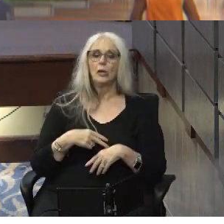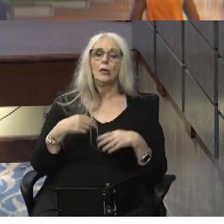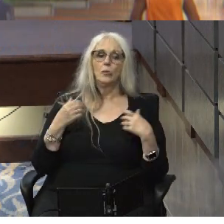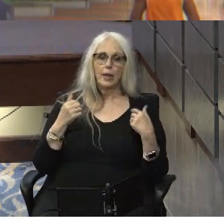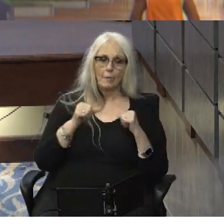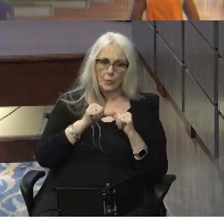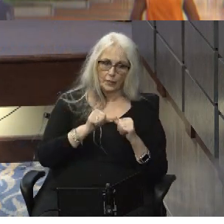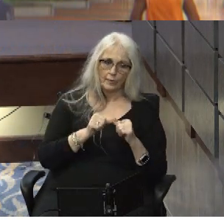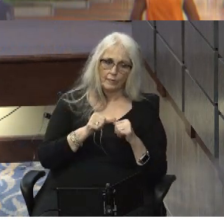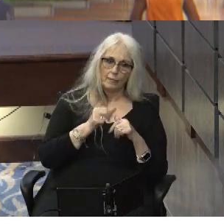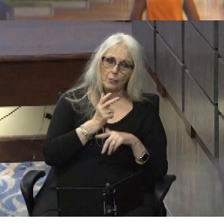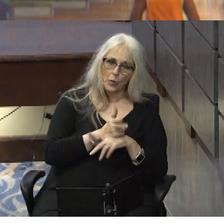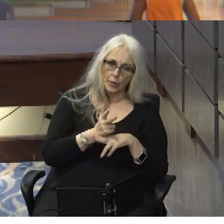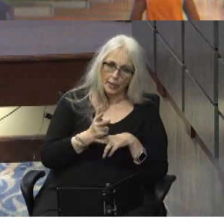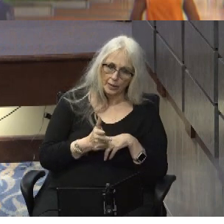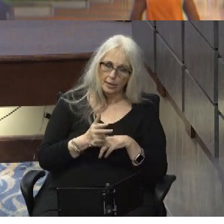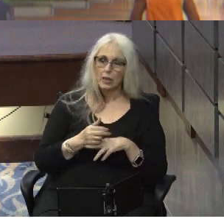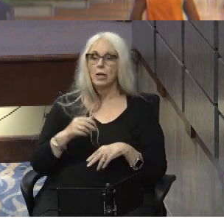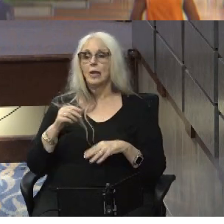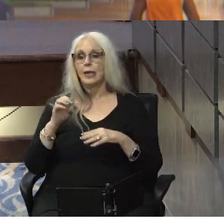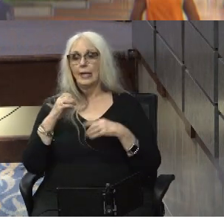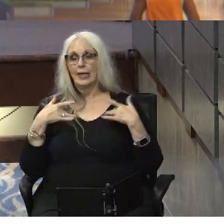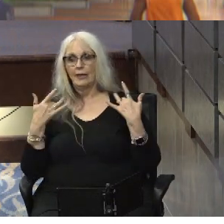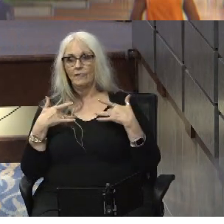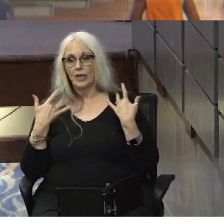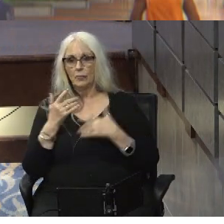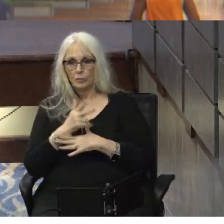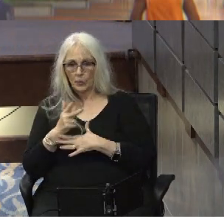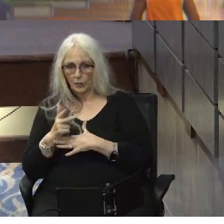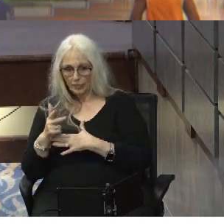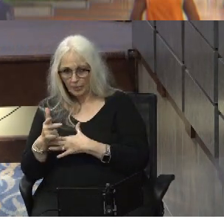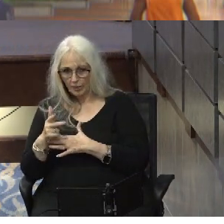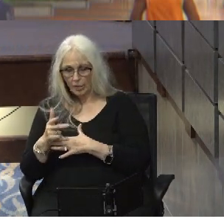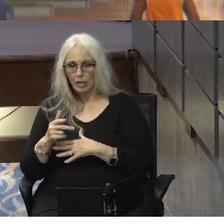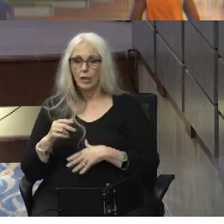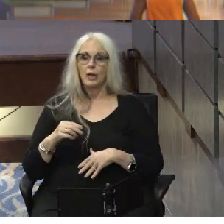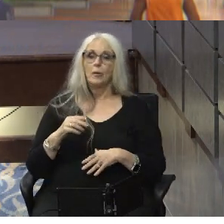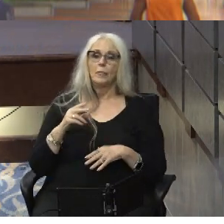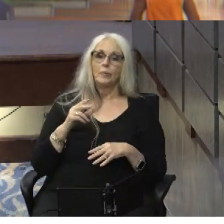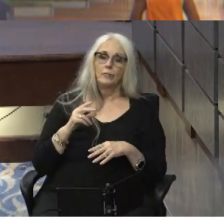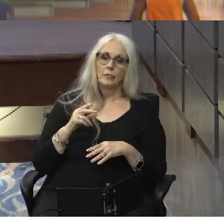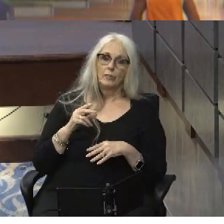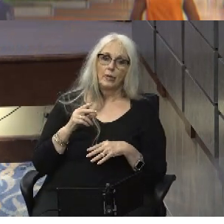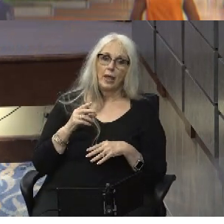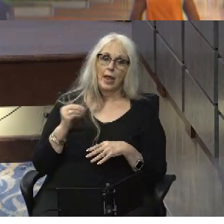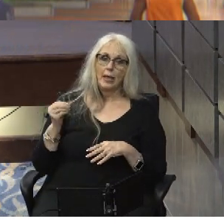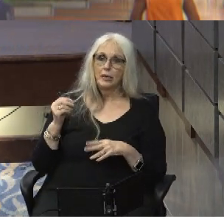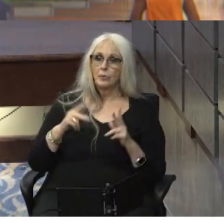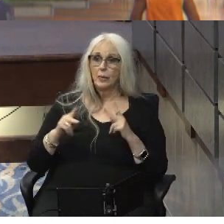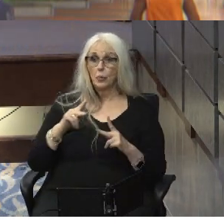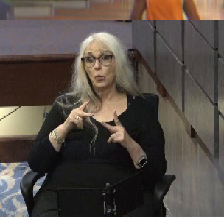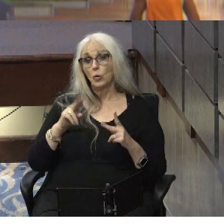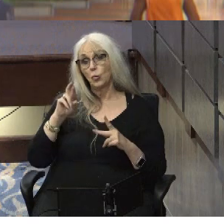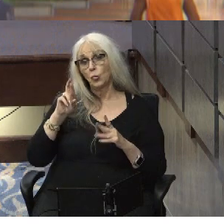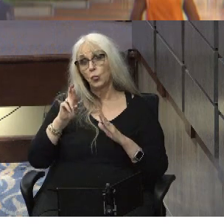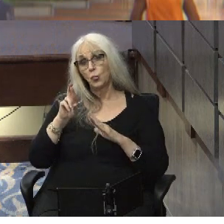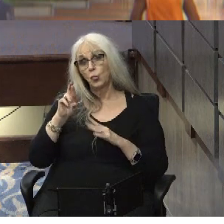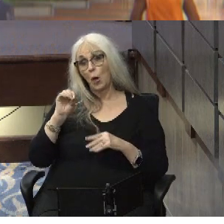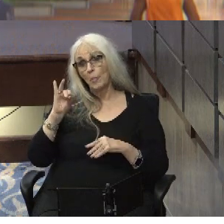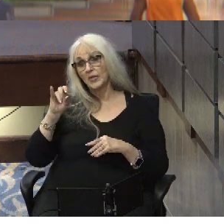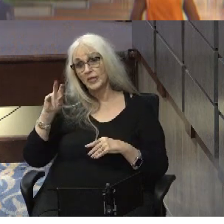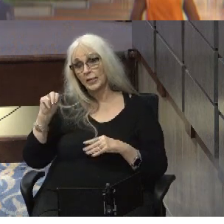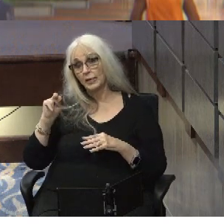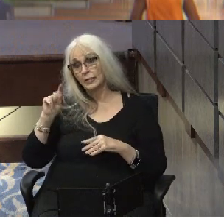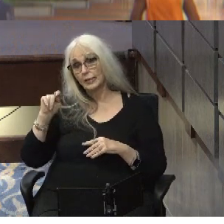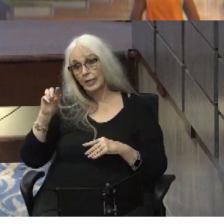event parking. It is a commuter parking for the residents or the occupants of Clifton Robinson Tower, and then it's public parking for the whole